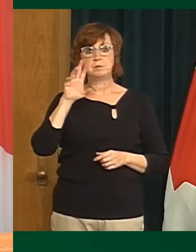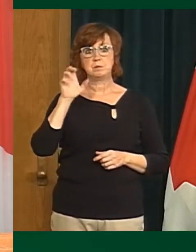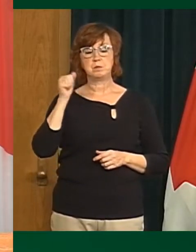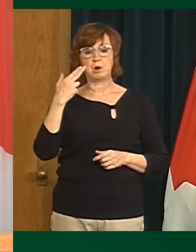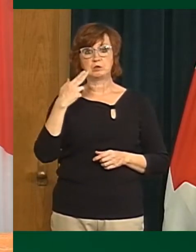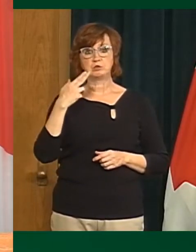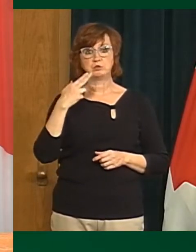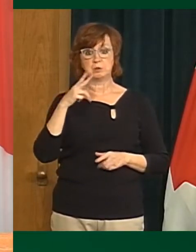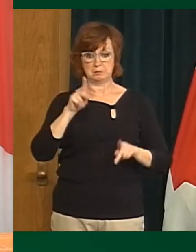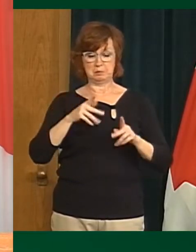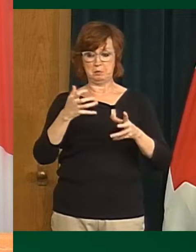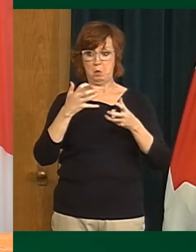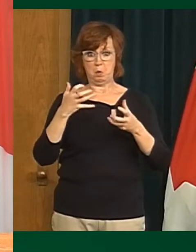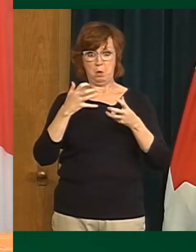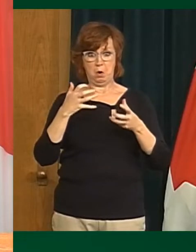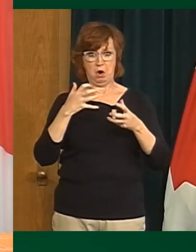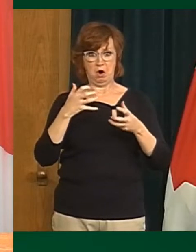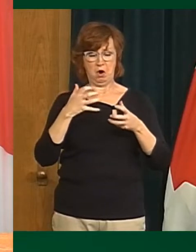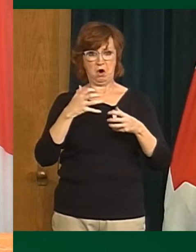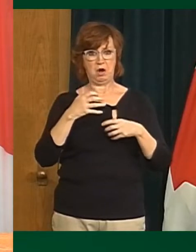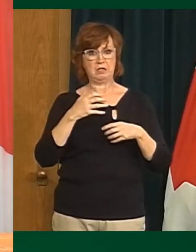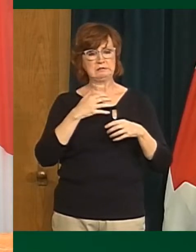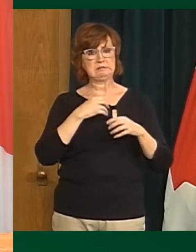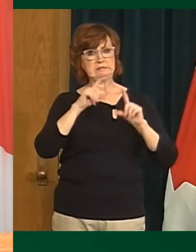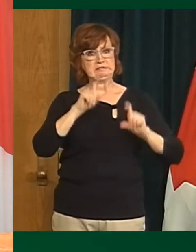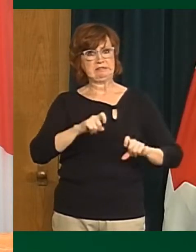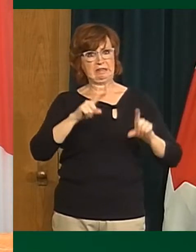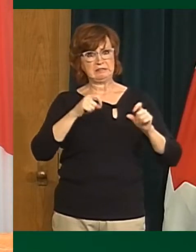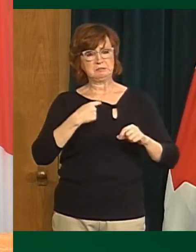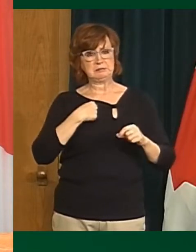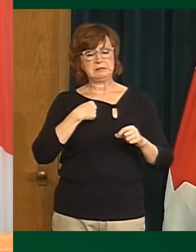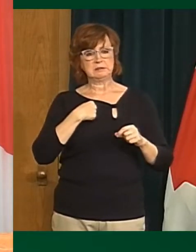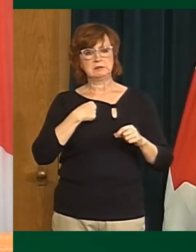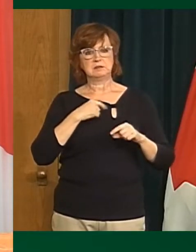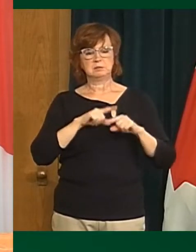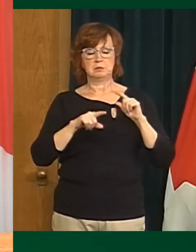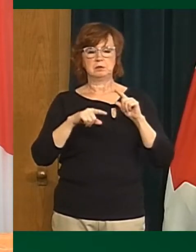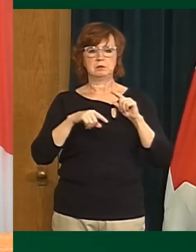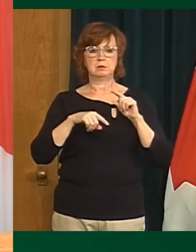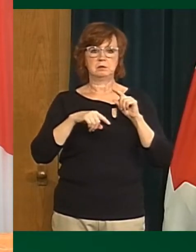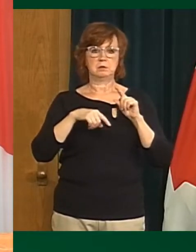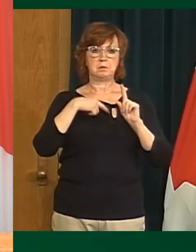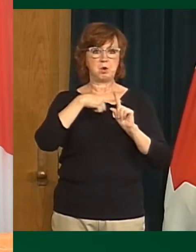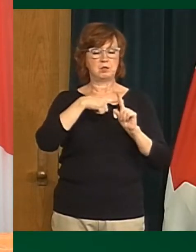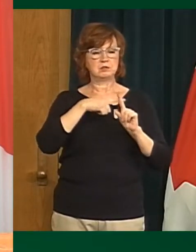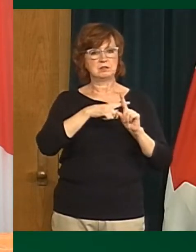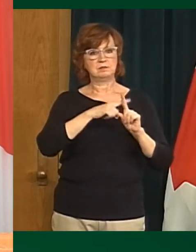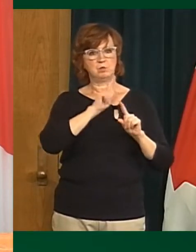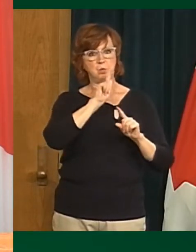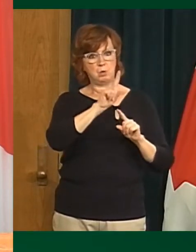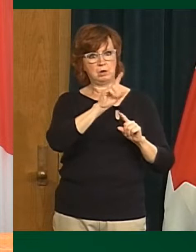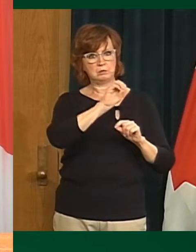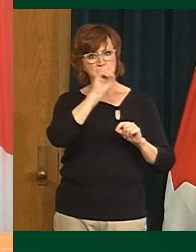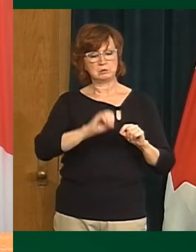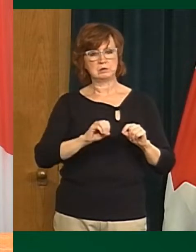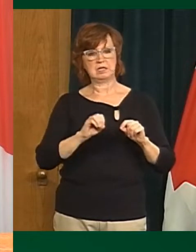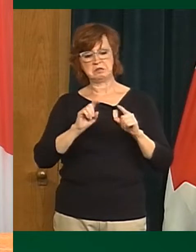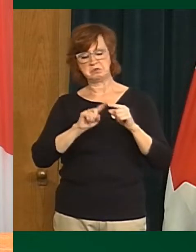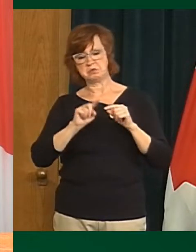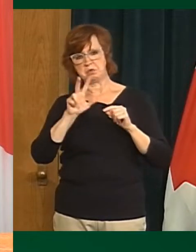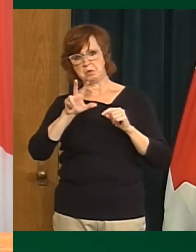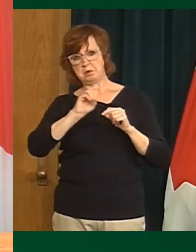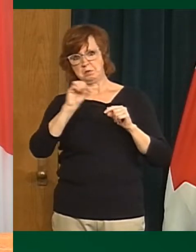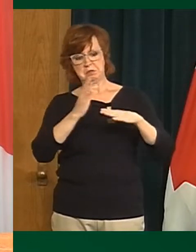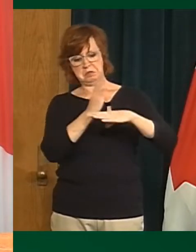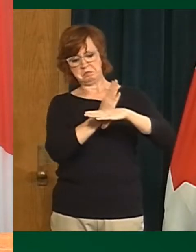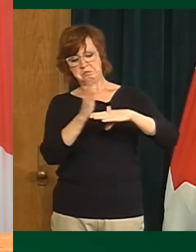testing, test positivity rate was fairly low, 1 to 3%, more likely to be higher if you had recently traveled from other parts of the world or were